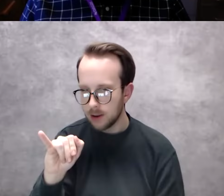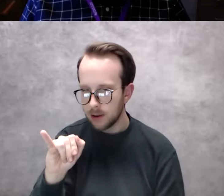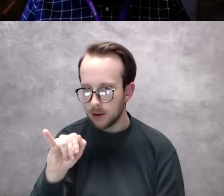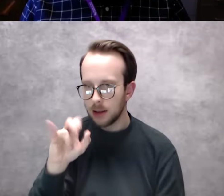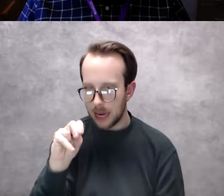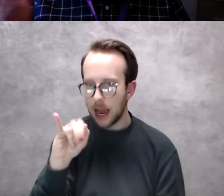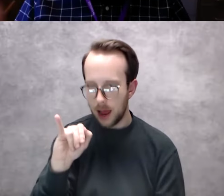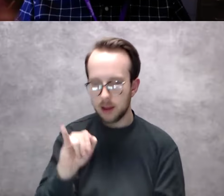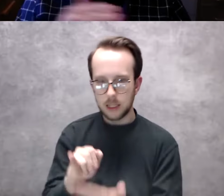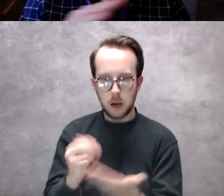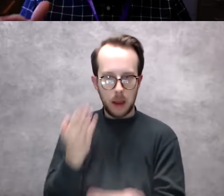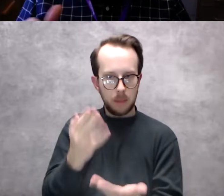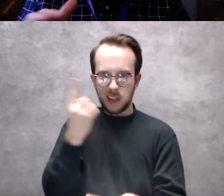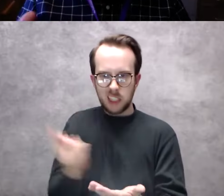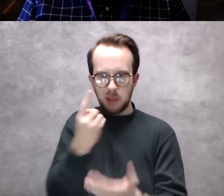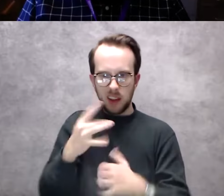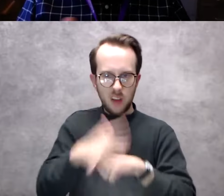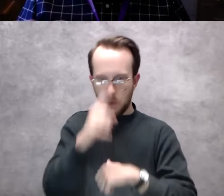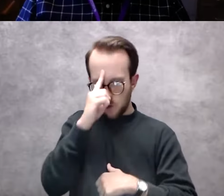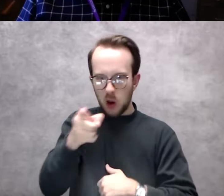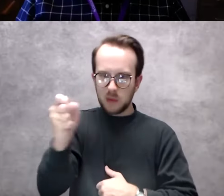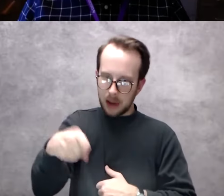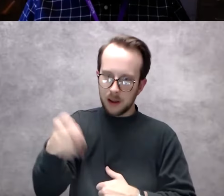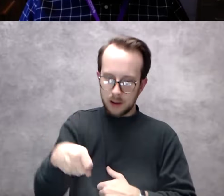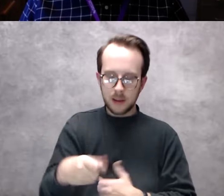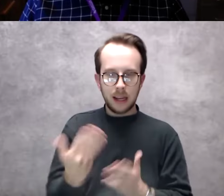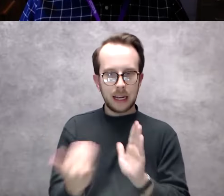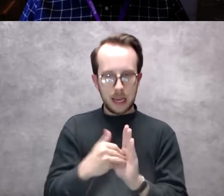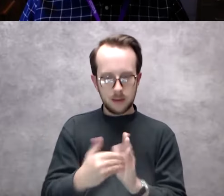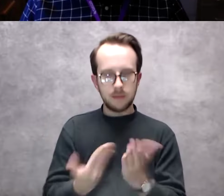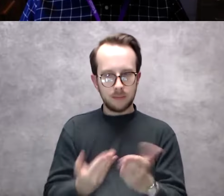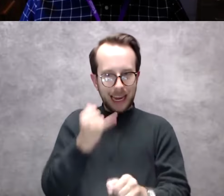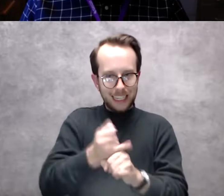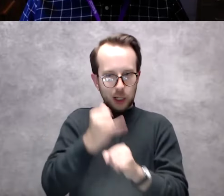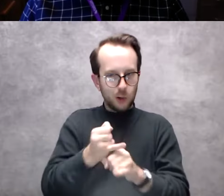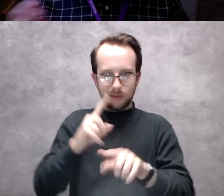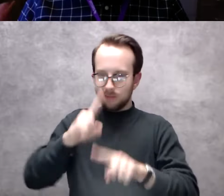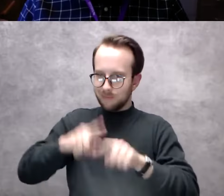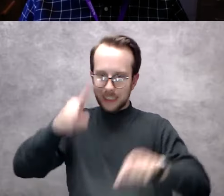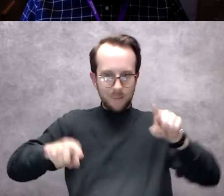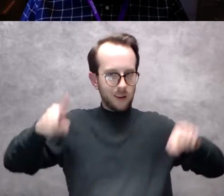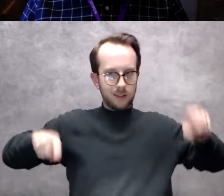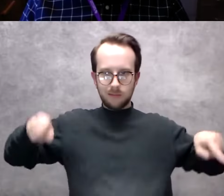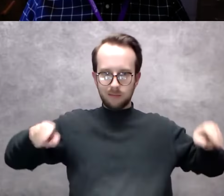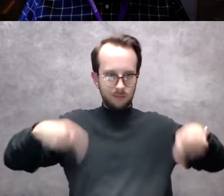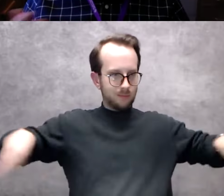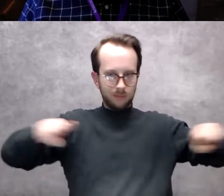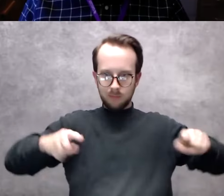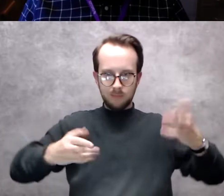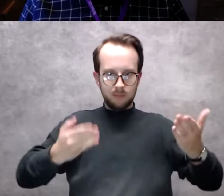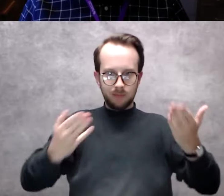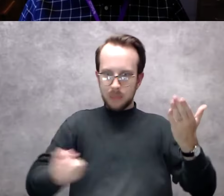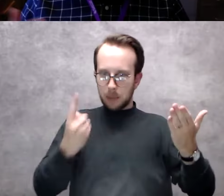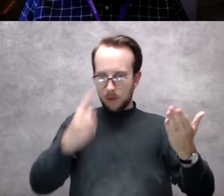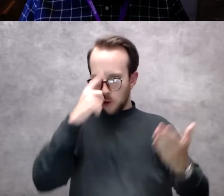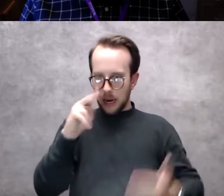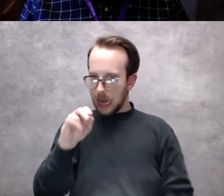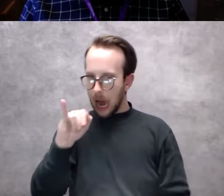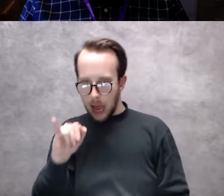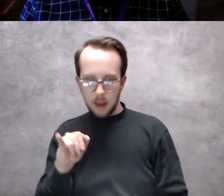there. Again, institute variability, there might be something out there for new investigators, for investigators